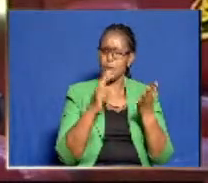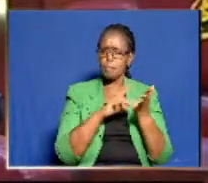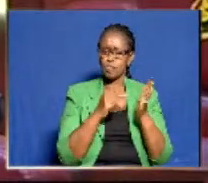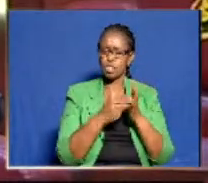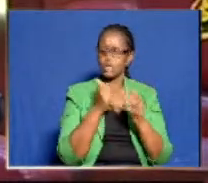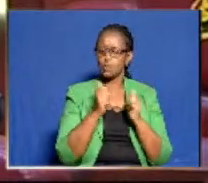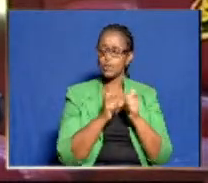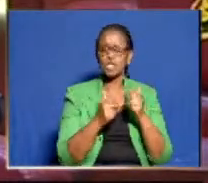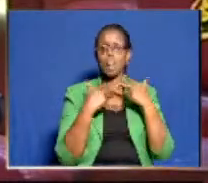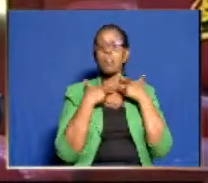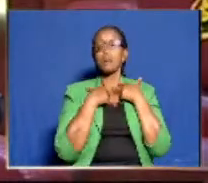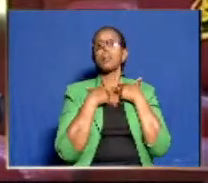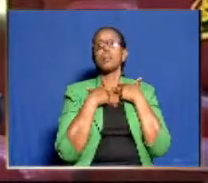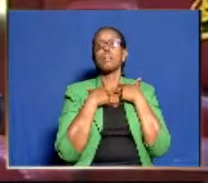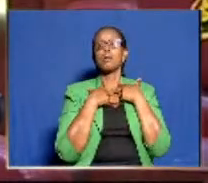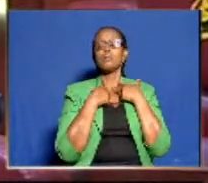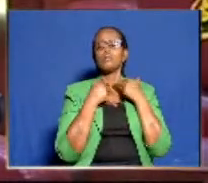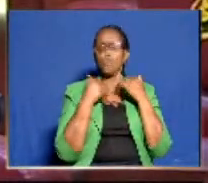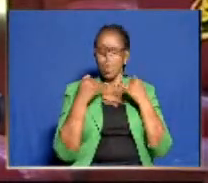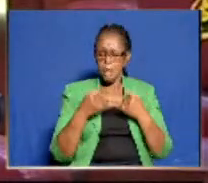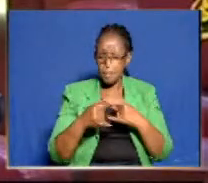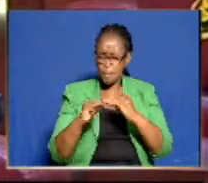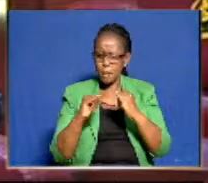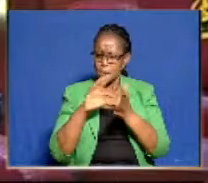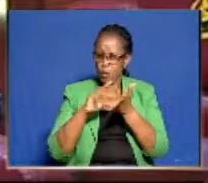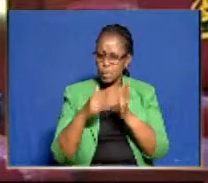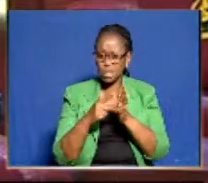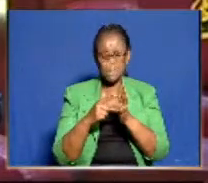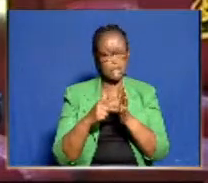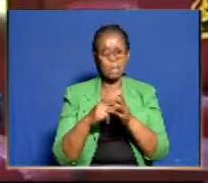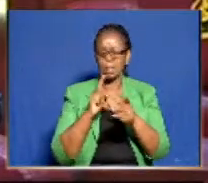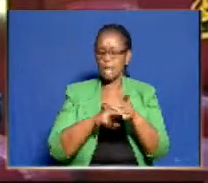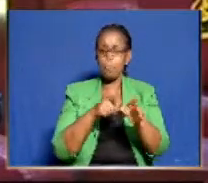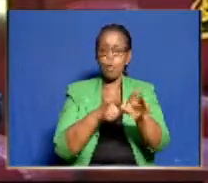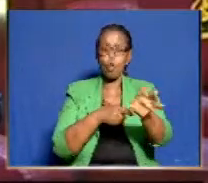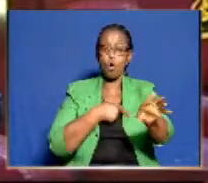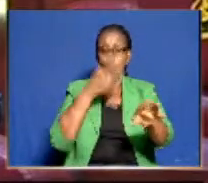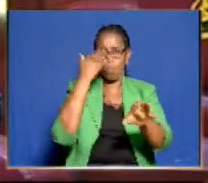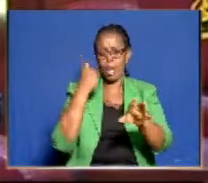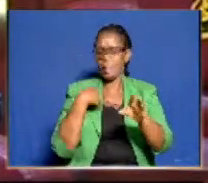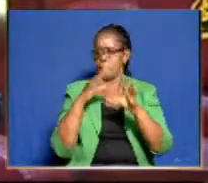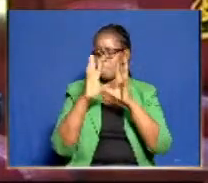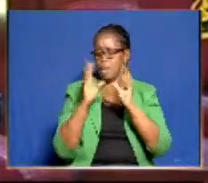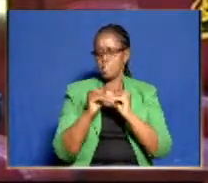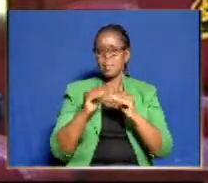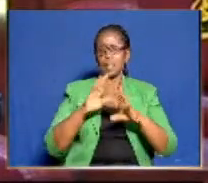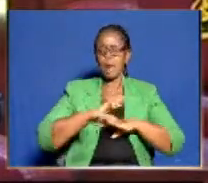long to complete because of low budget allocations and frequent budget cuts.